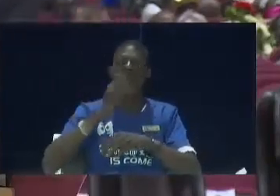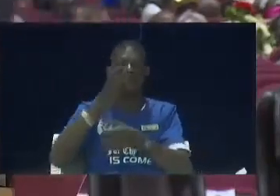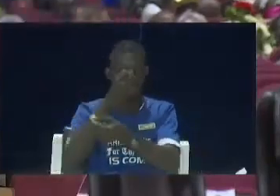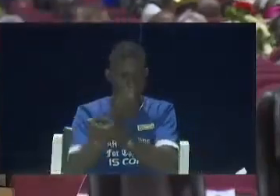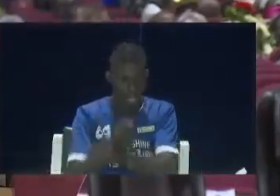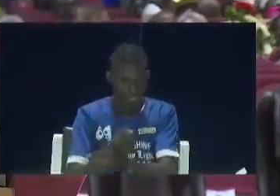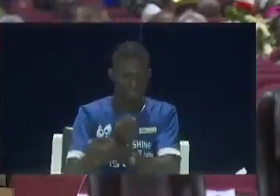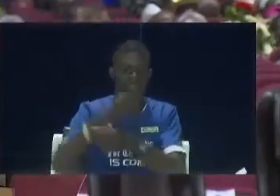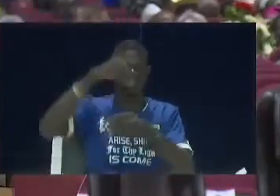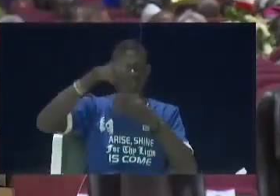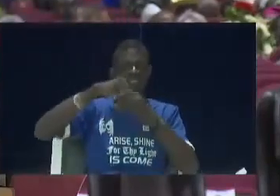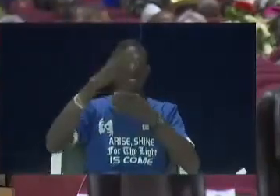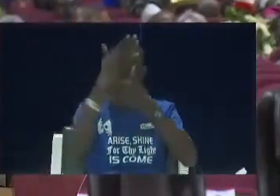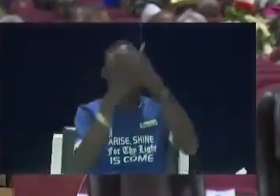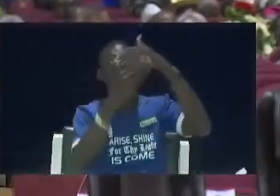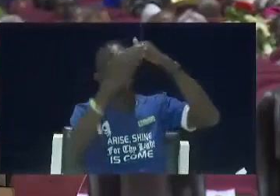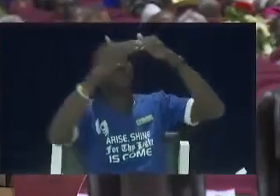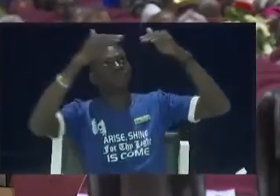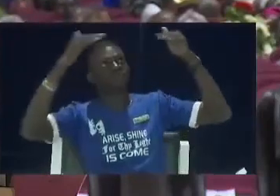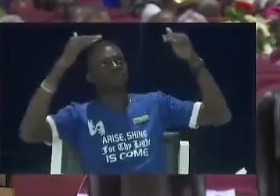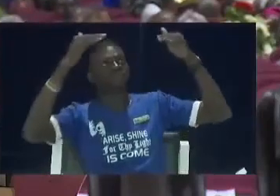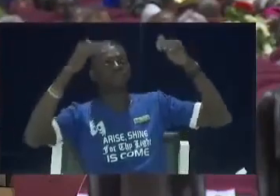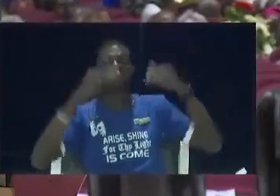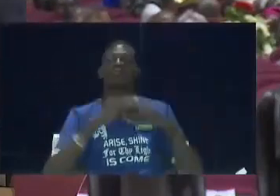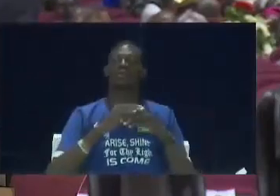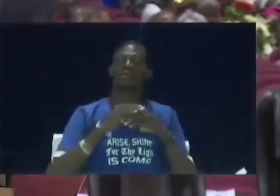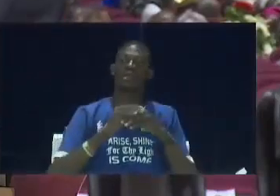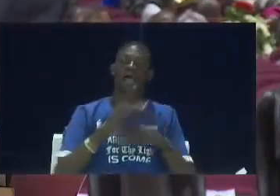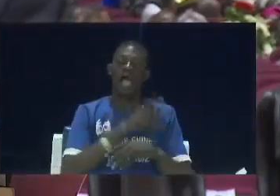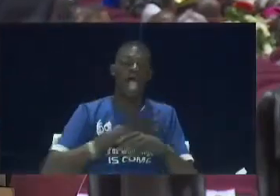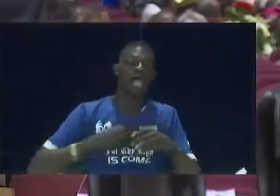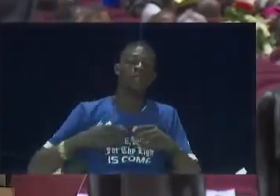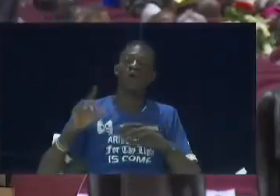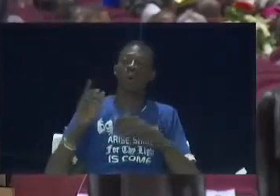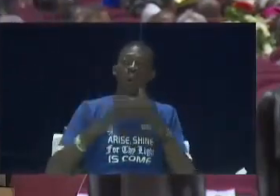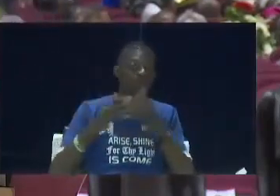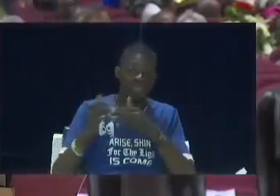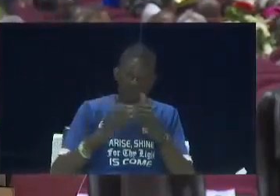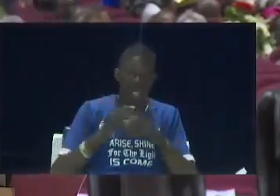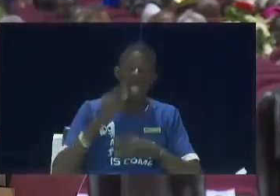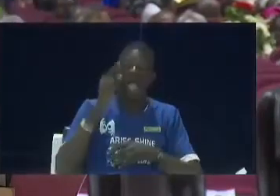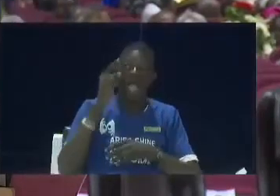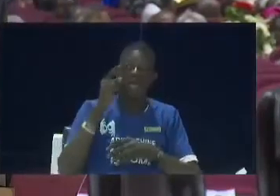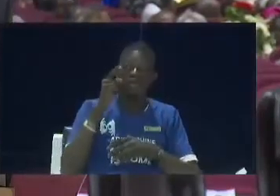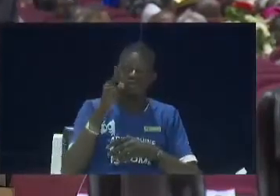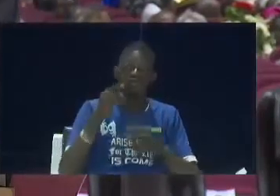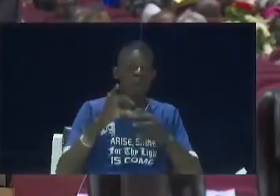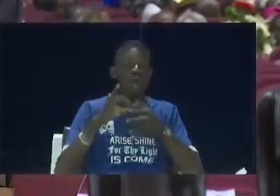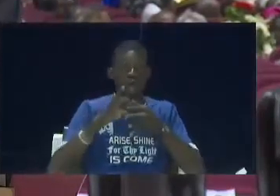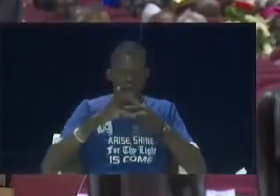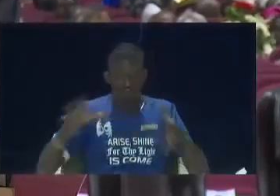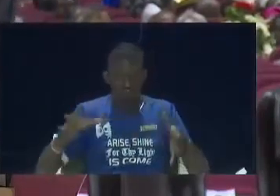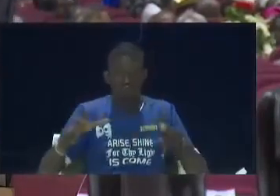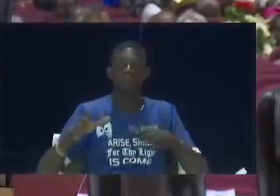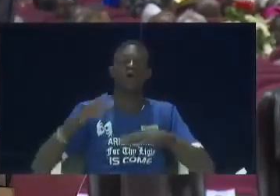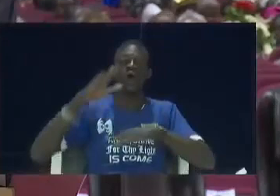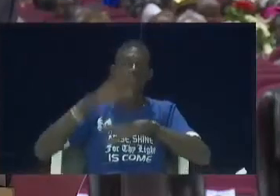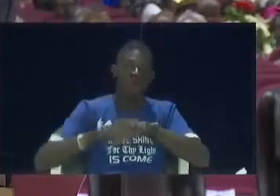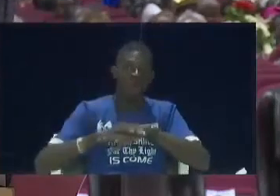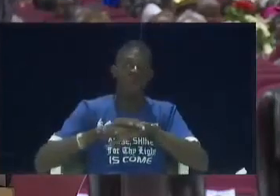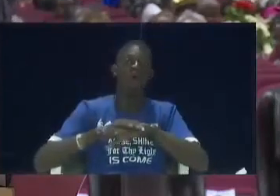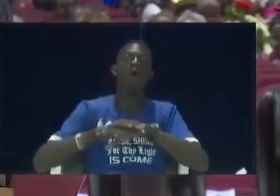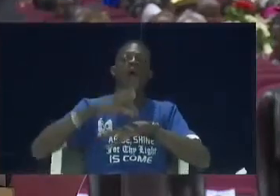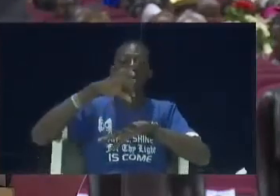bound in heaven, and whatsoever the church shall lose on earth shall be